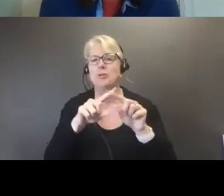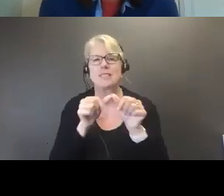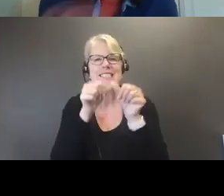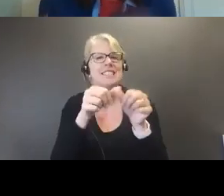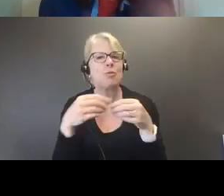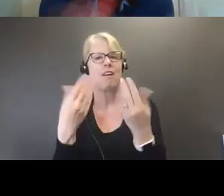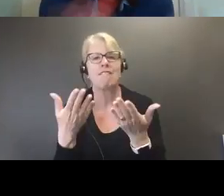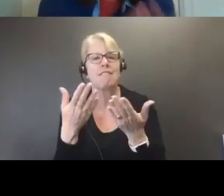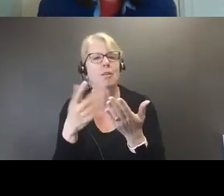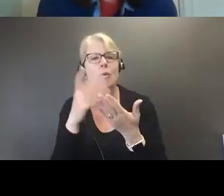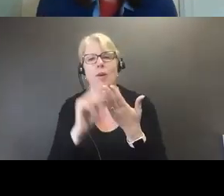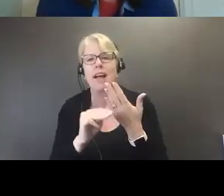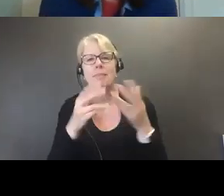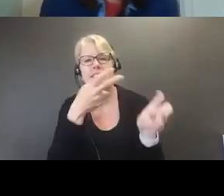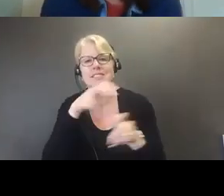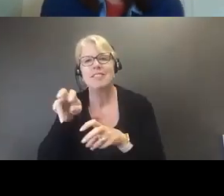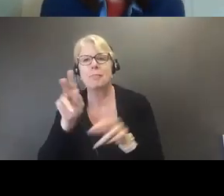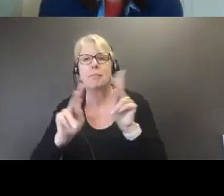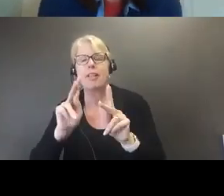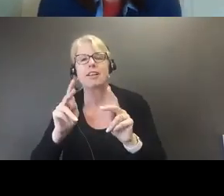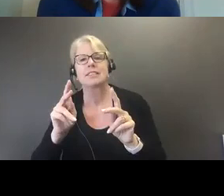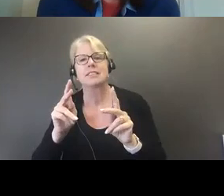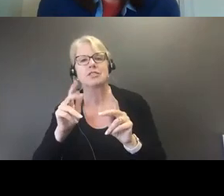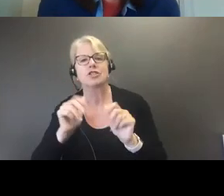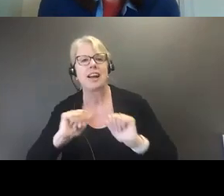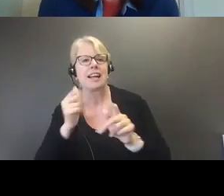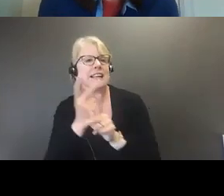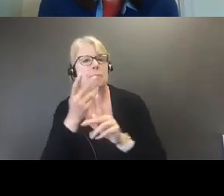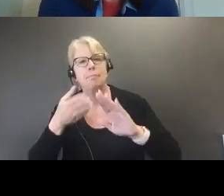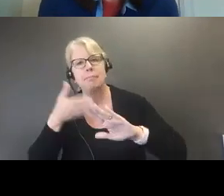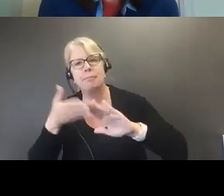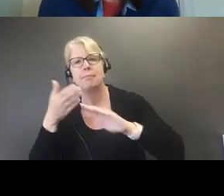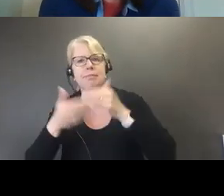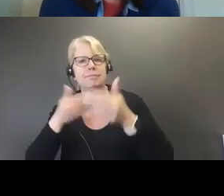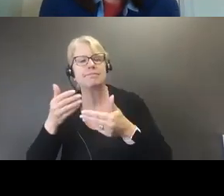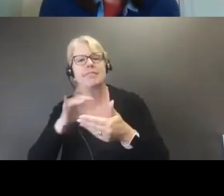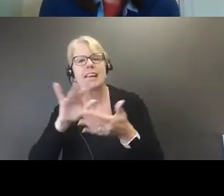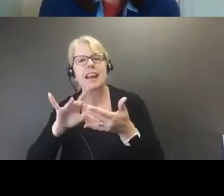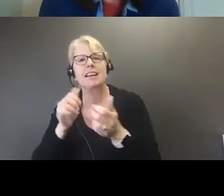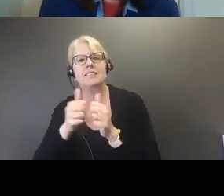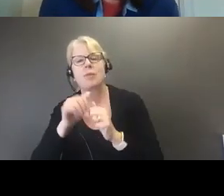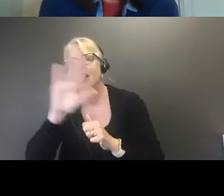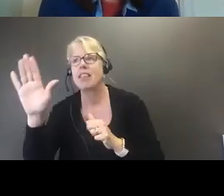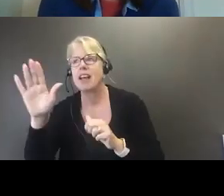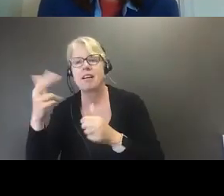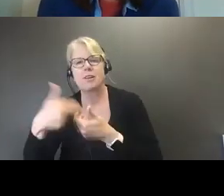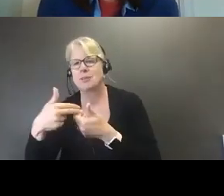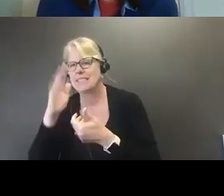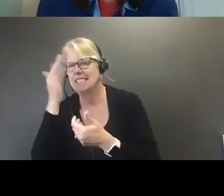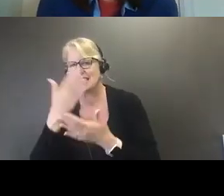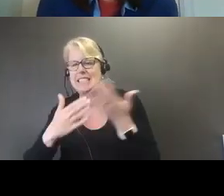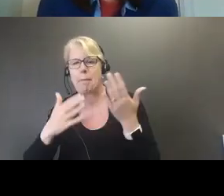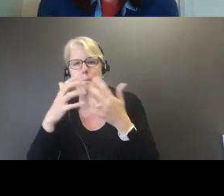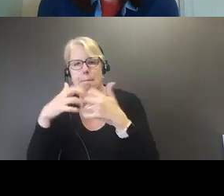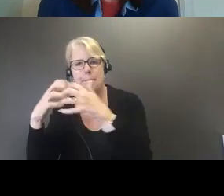kind of in the shuffle of people trying to keep things going and connect with their participants. So